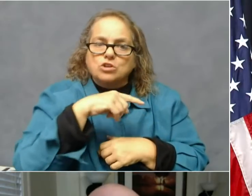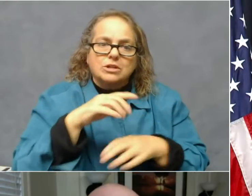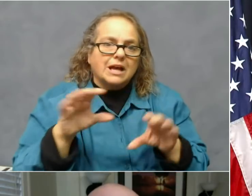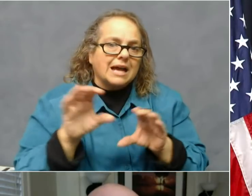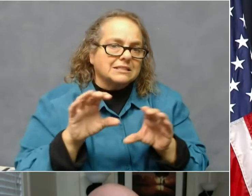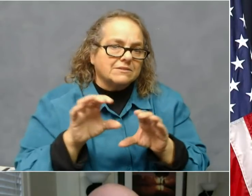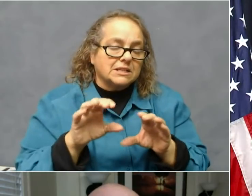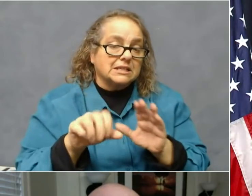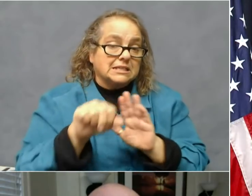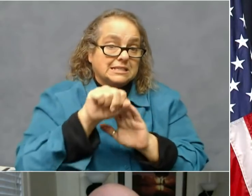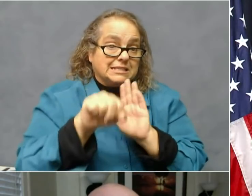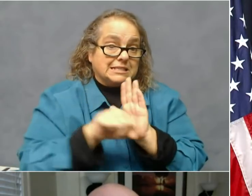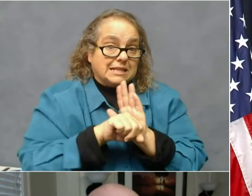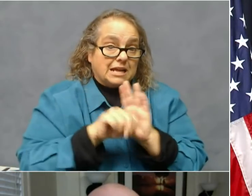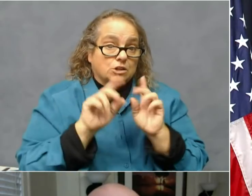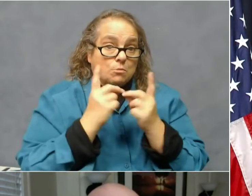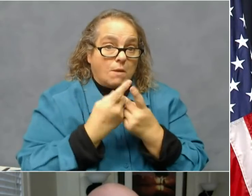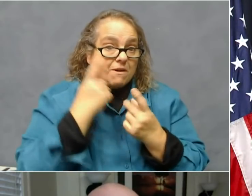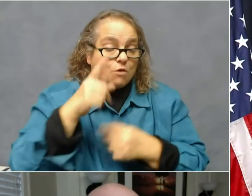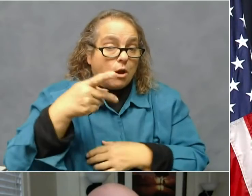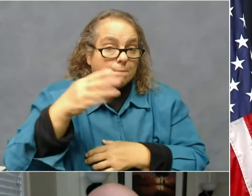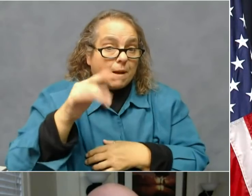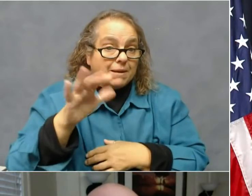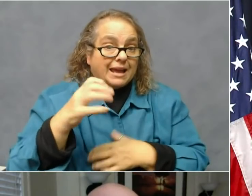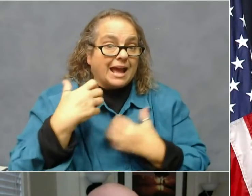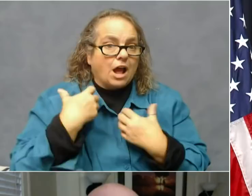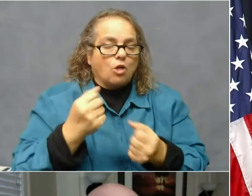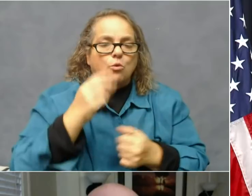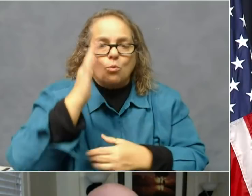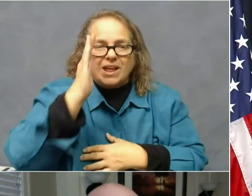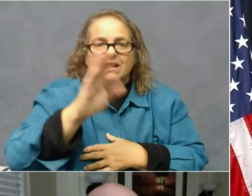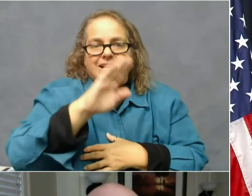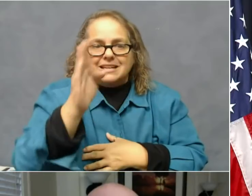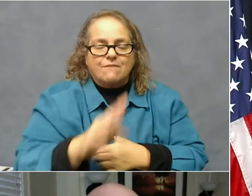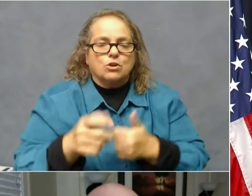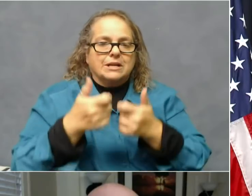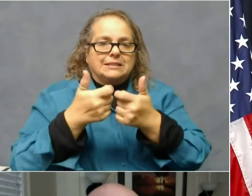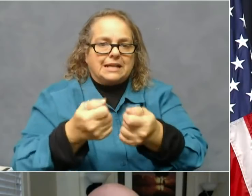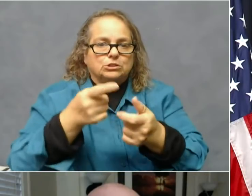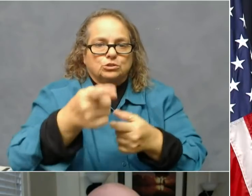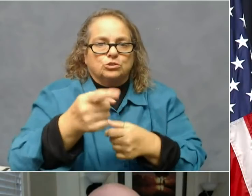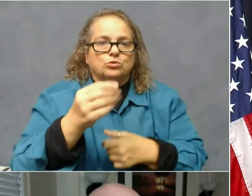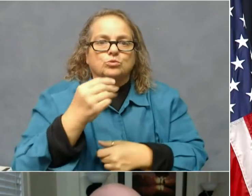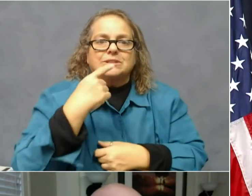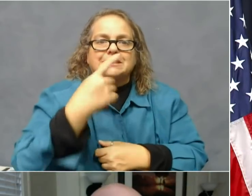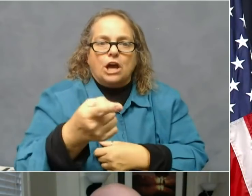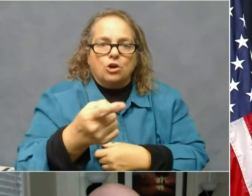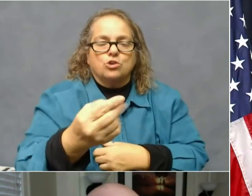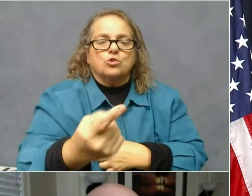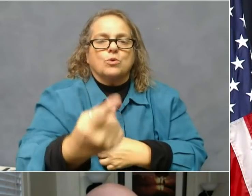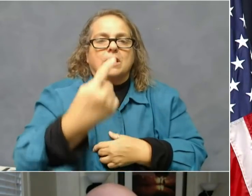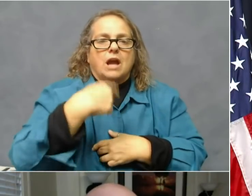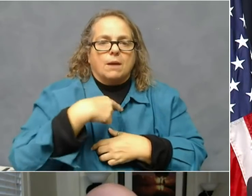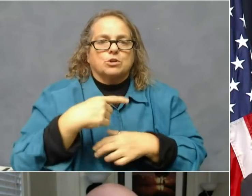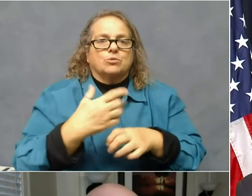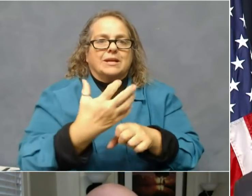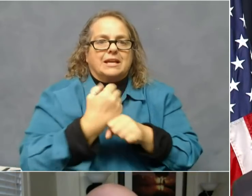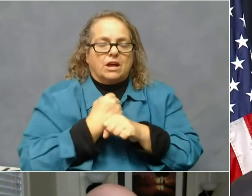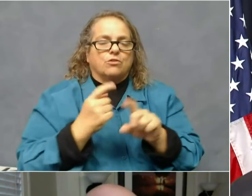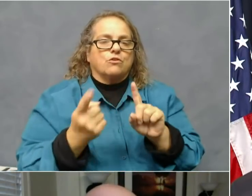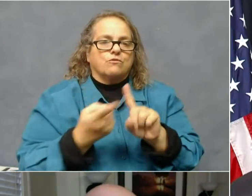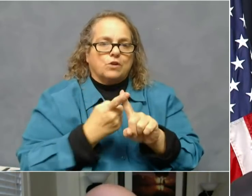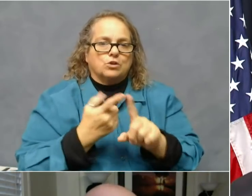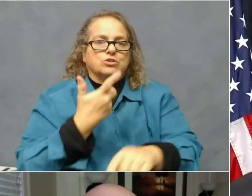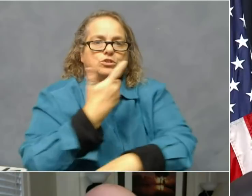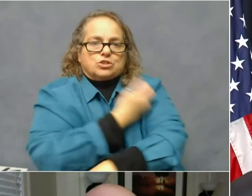Department for Public Health will not text you to tell you we have invited you to receive the first, quote, human COVID-19